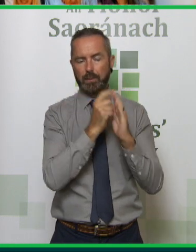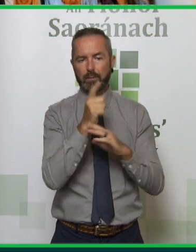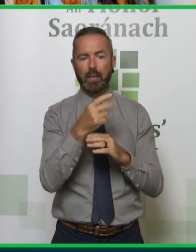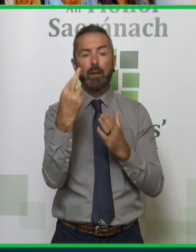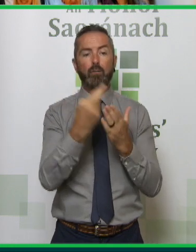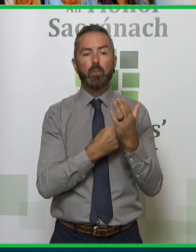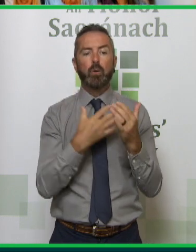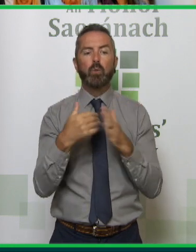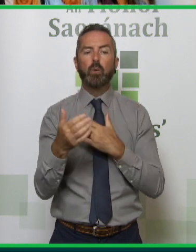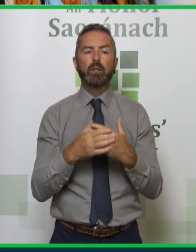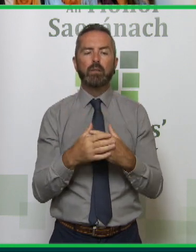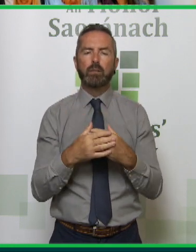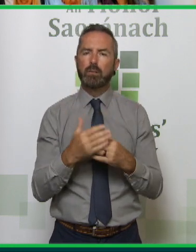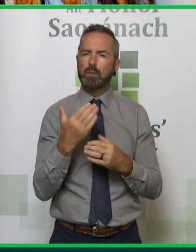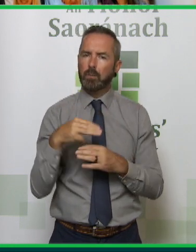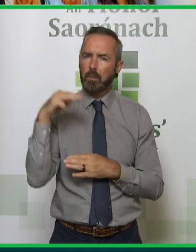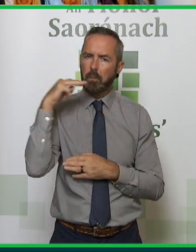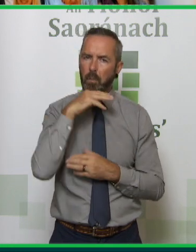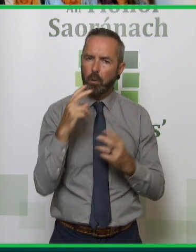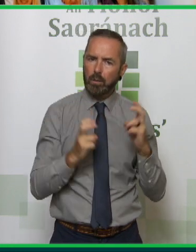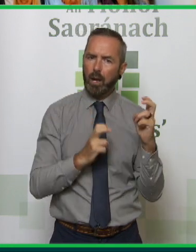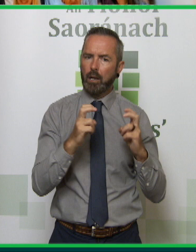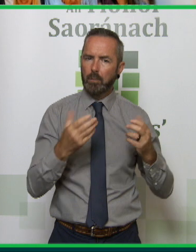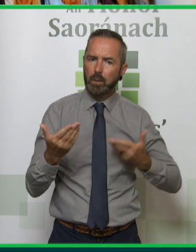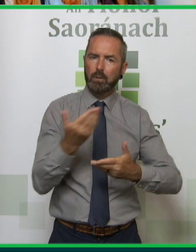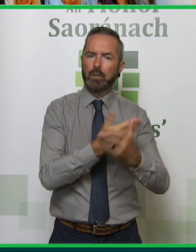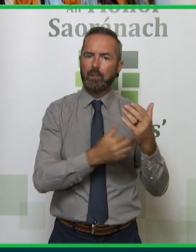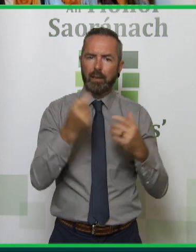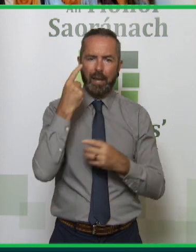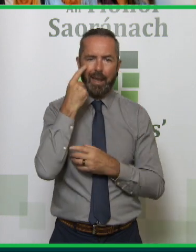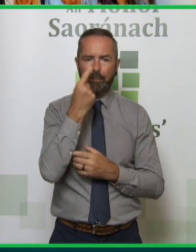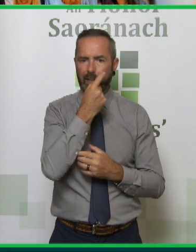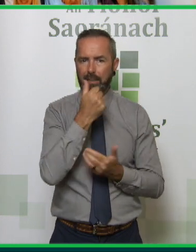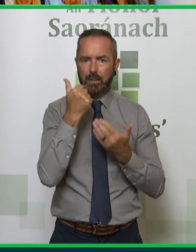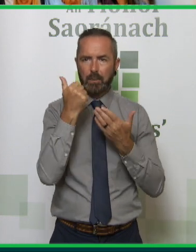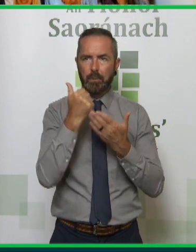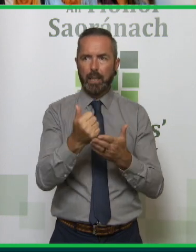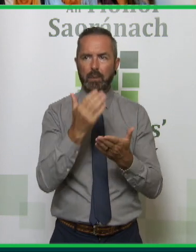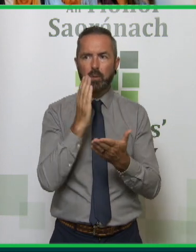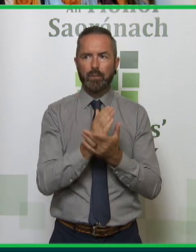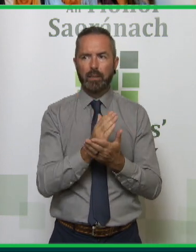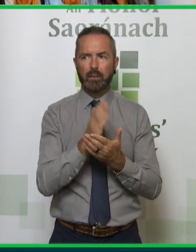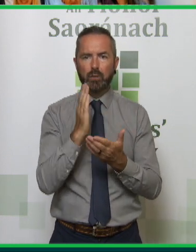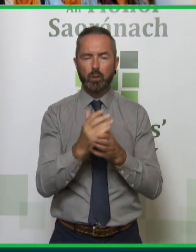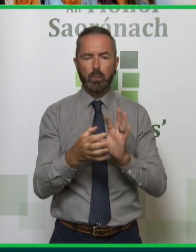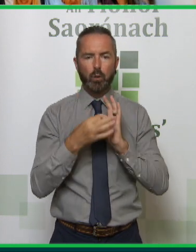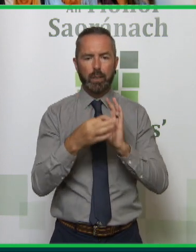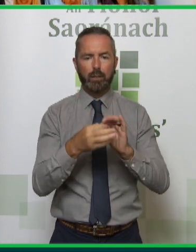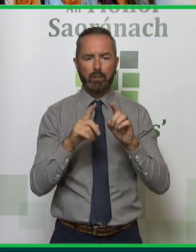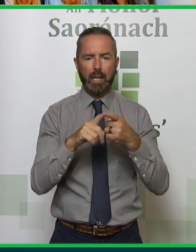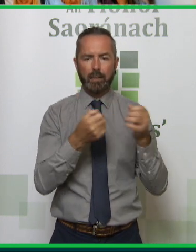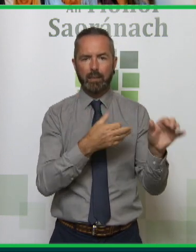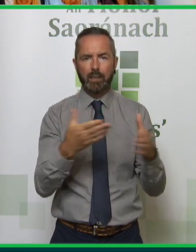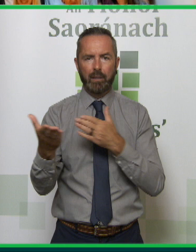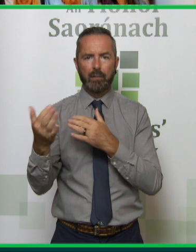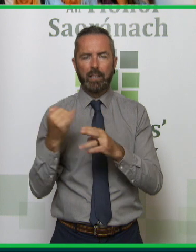report had some really stellar arguments for evidence-based prevention and to bring a little bit more coherence and structure to the delivery of it in Ireland.